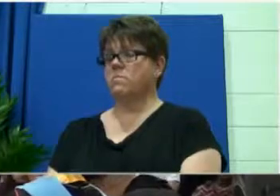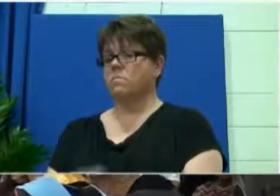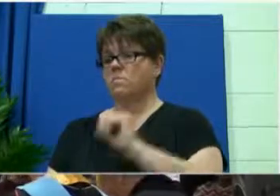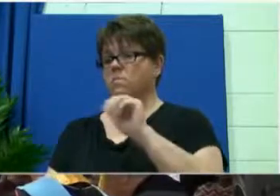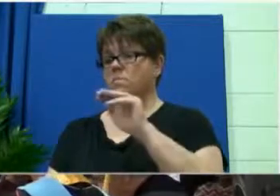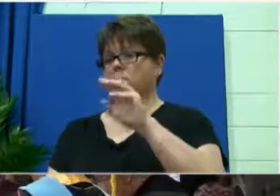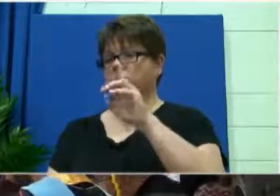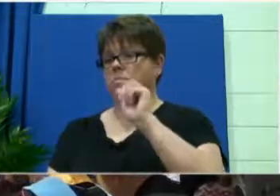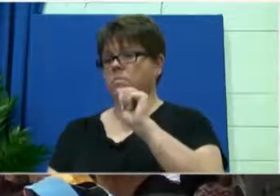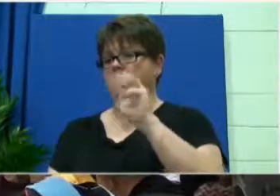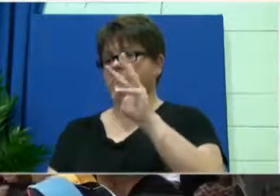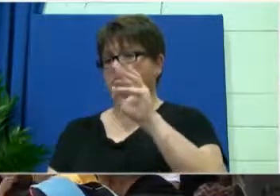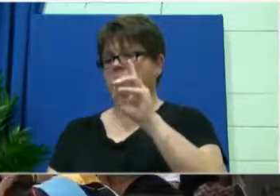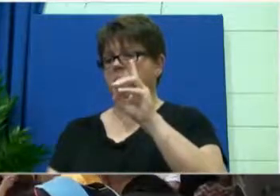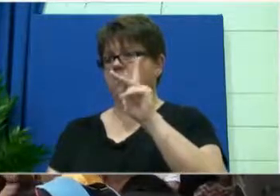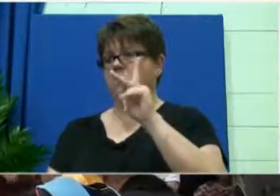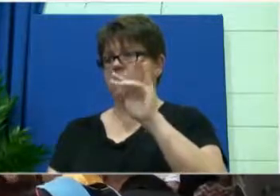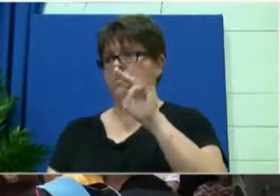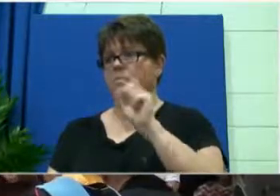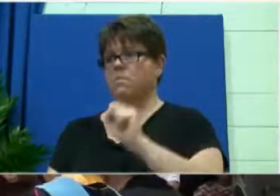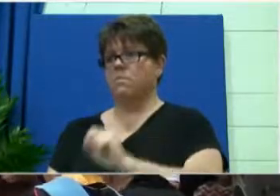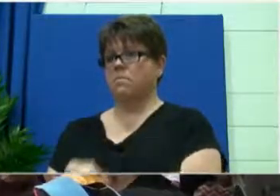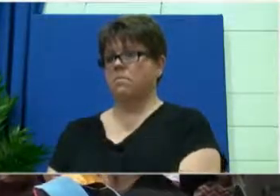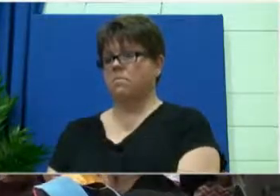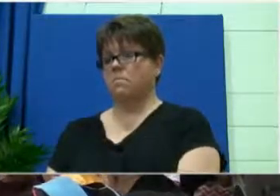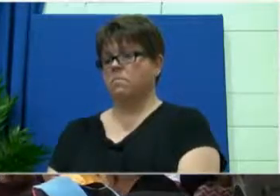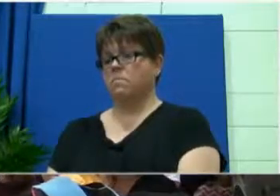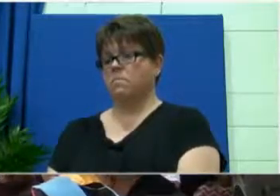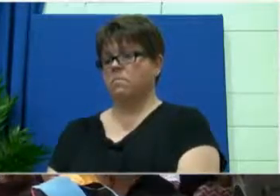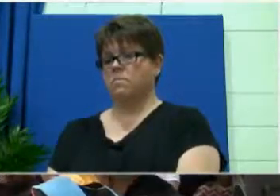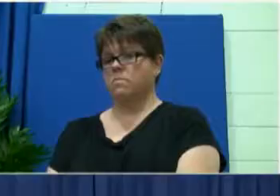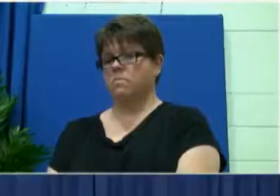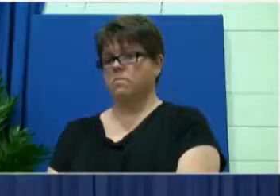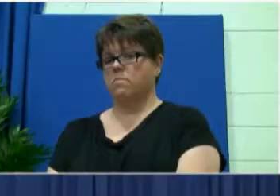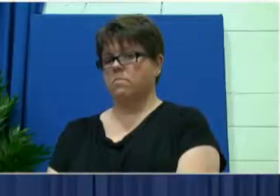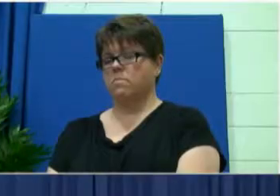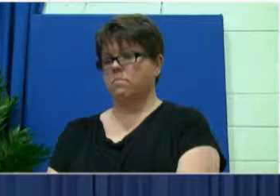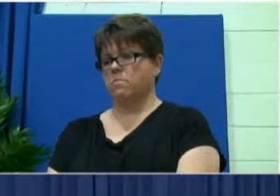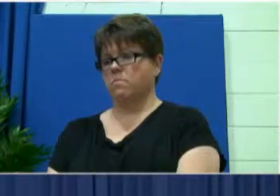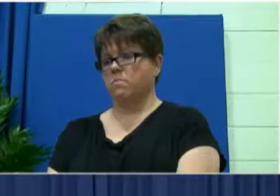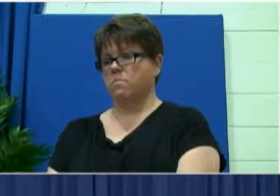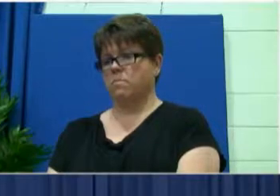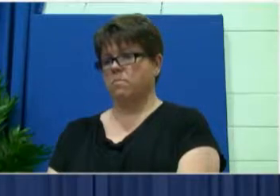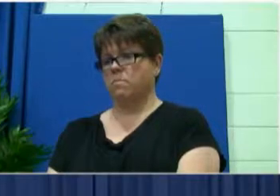Amanda Watkins, Associate in Applied Science, Respiratory Therapy.